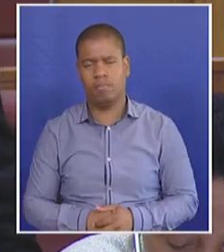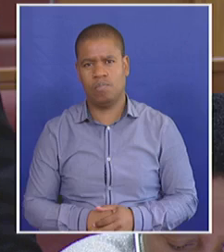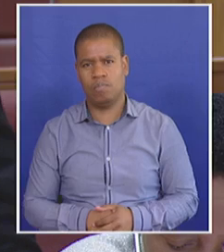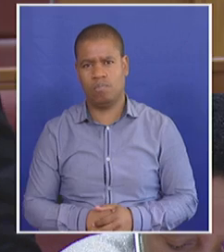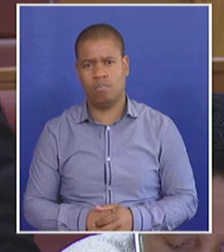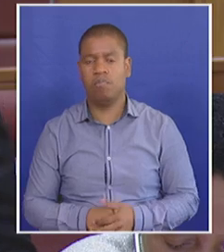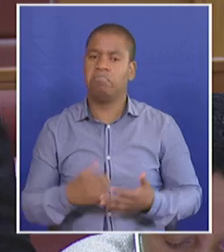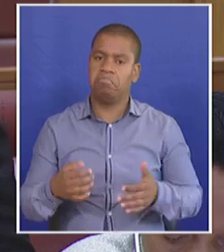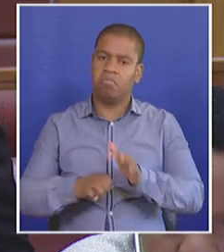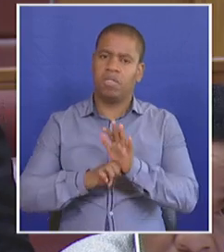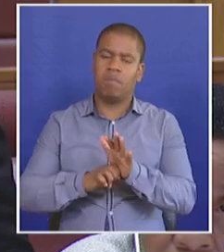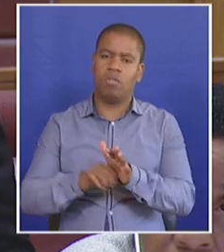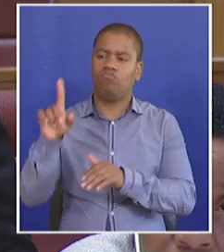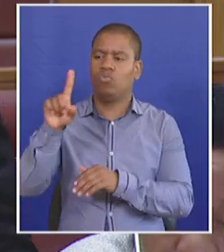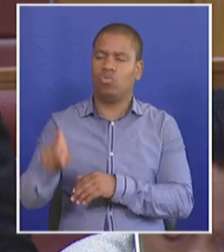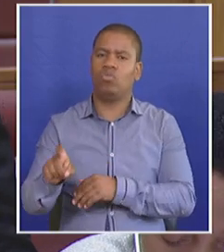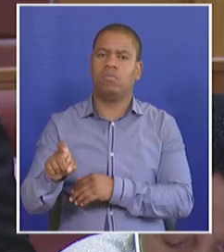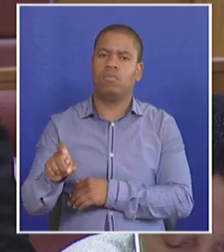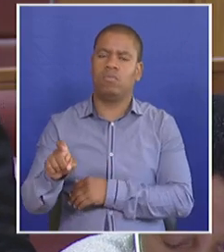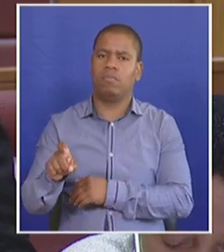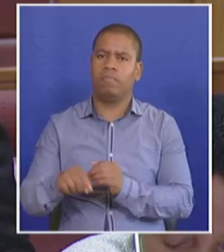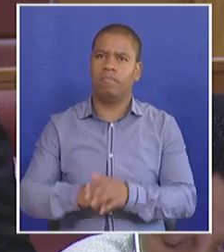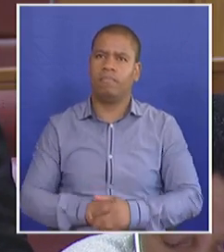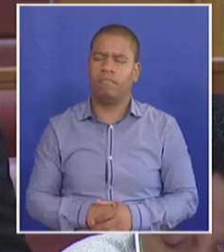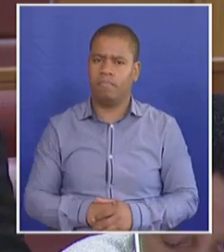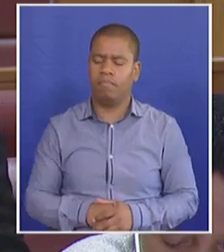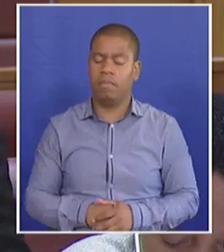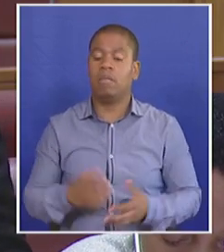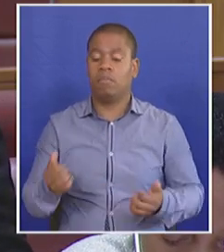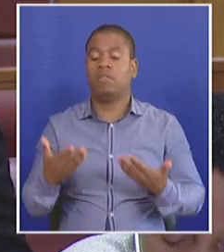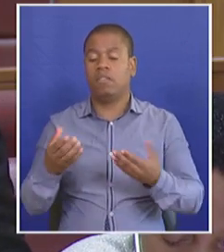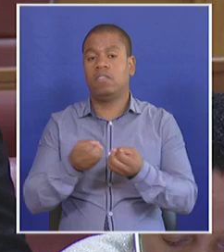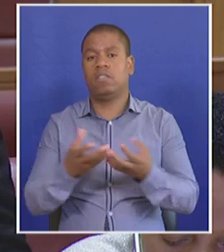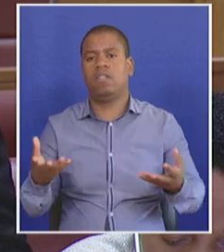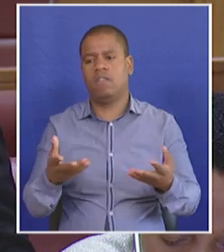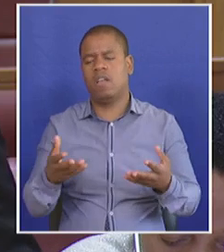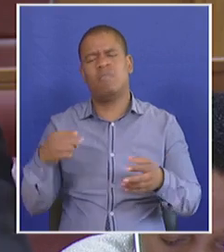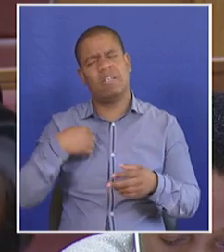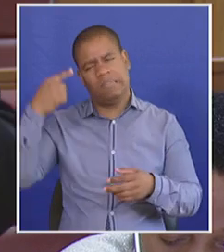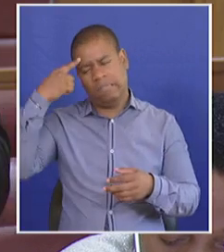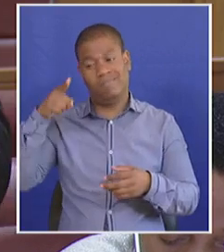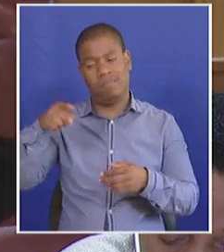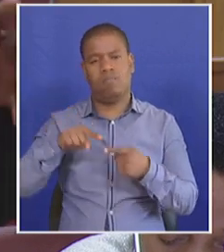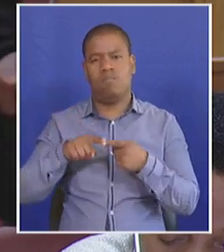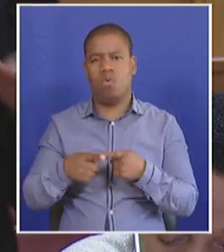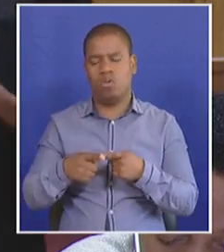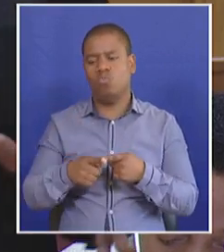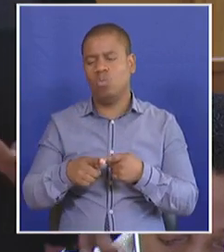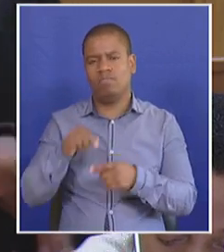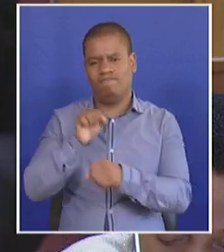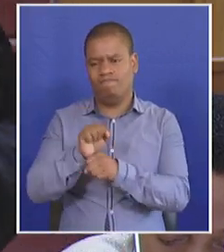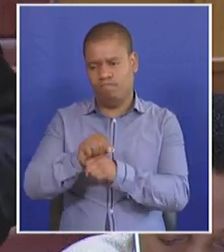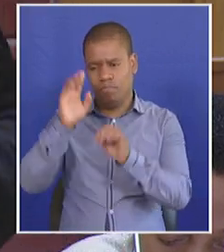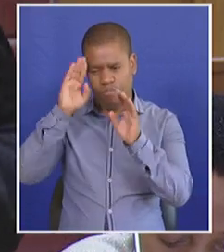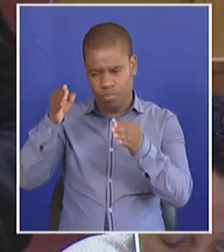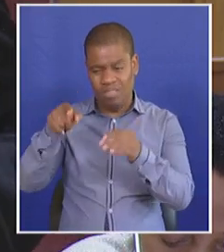For an example, the question of frontline service delivery, and I think that's the point that we are talking to, is also another specific project